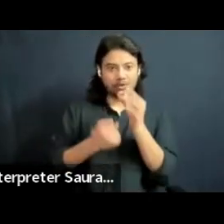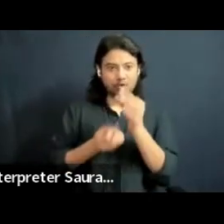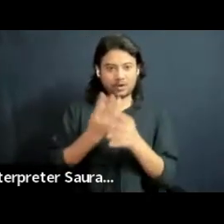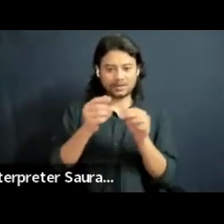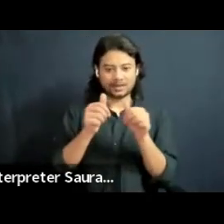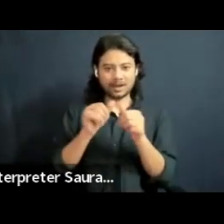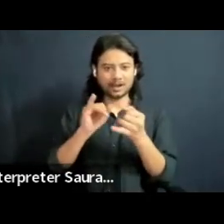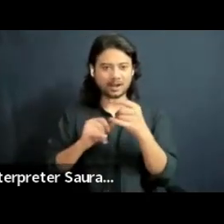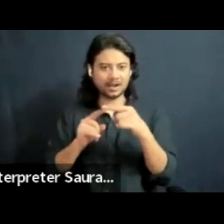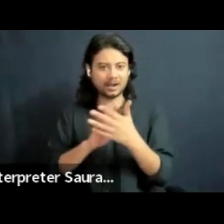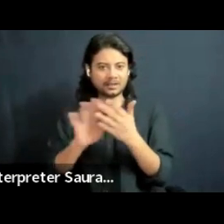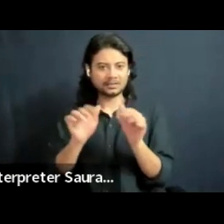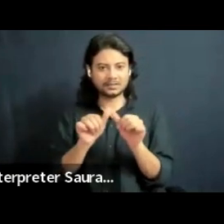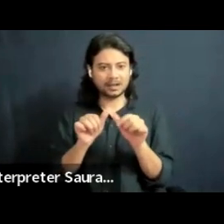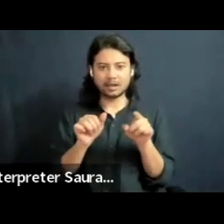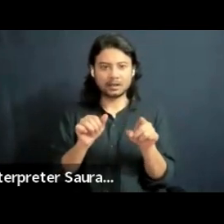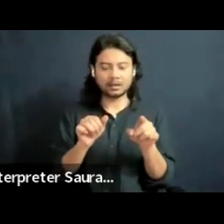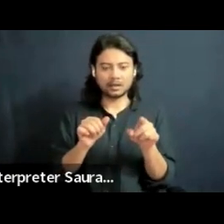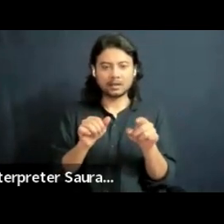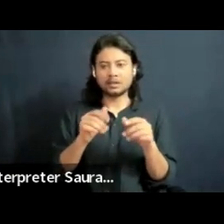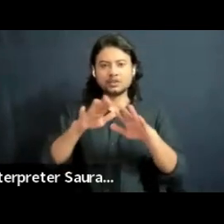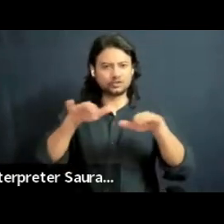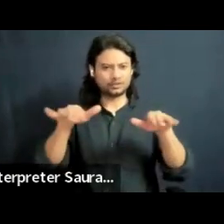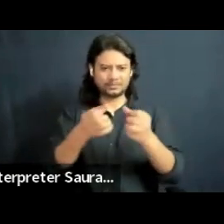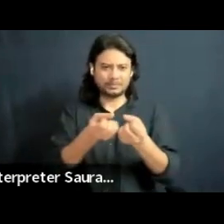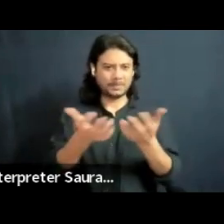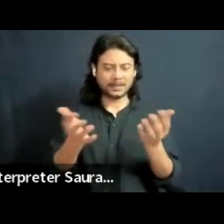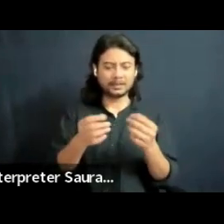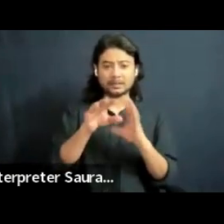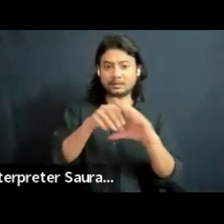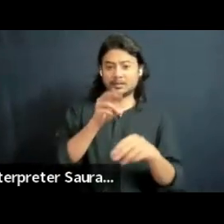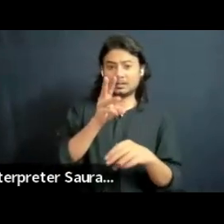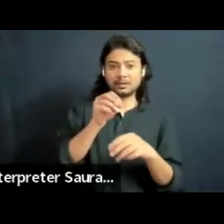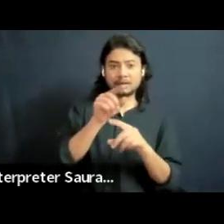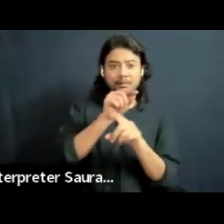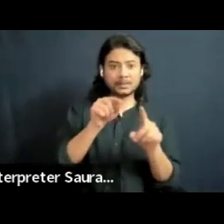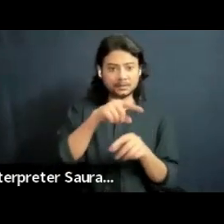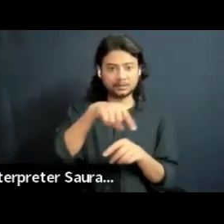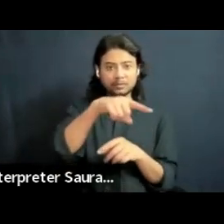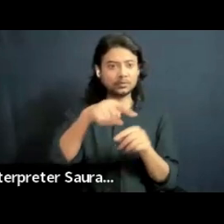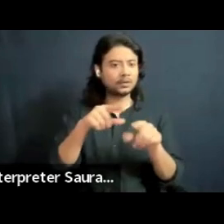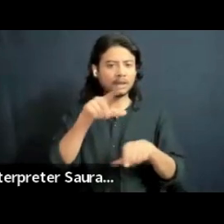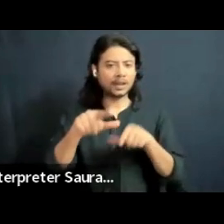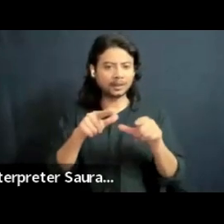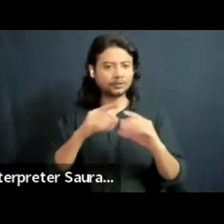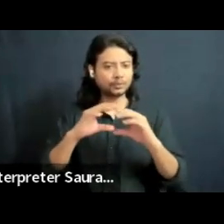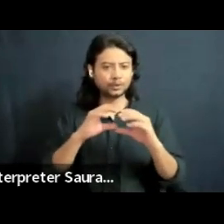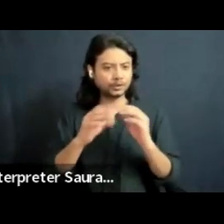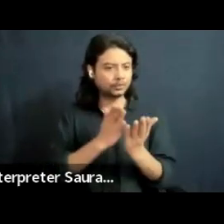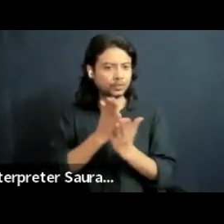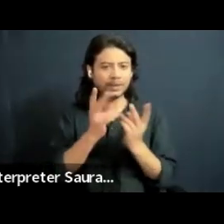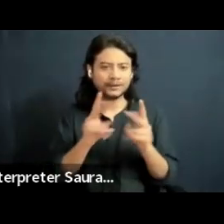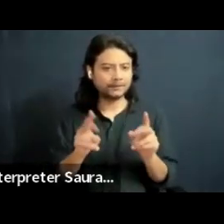30, don't speak in the same way or don't communicate in the same way as I do. But does that mean she doesn't